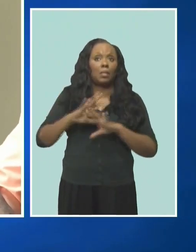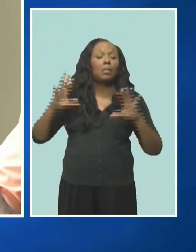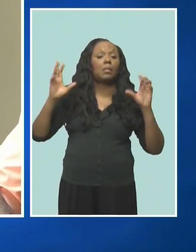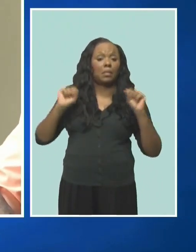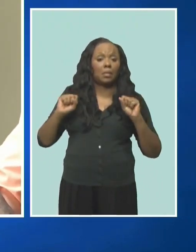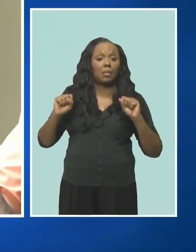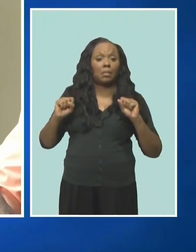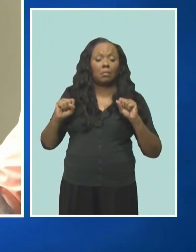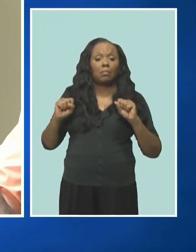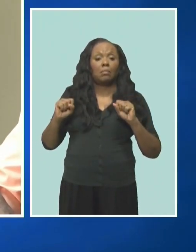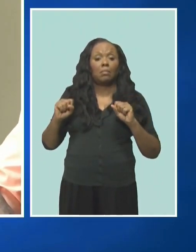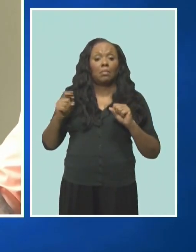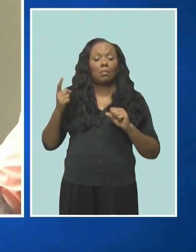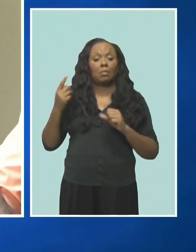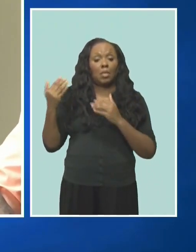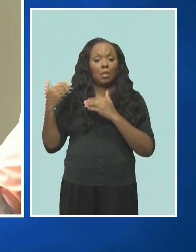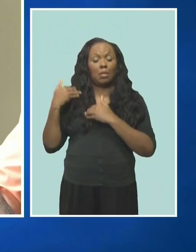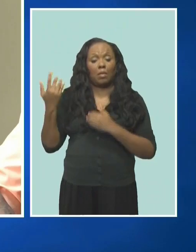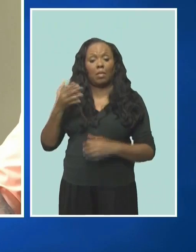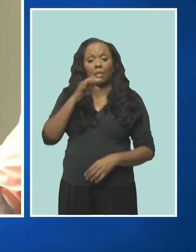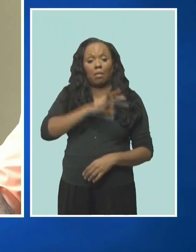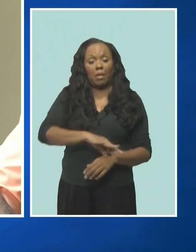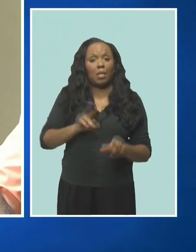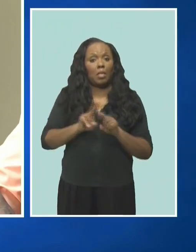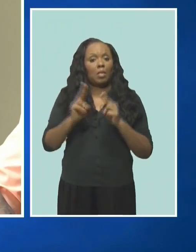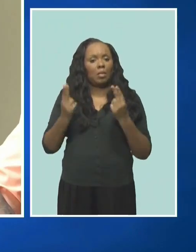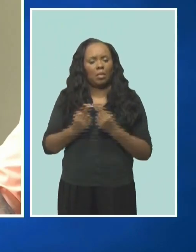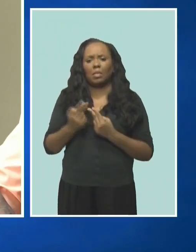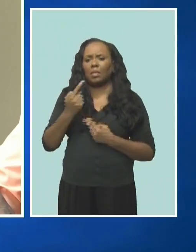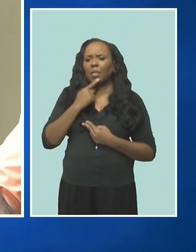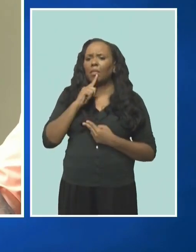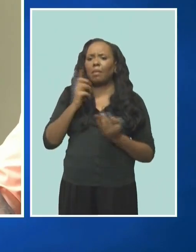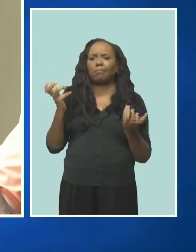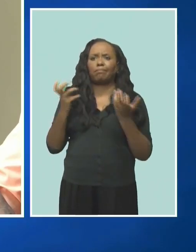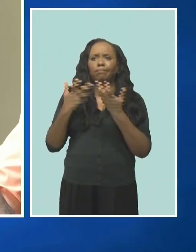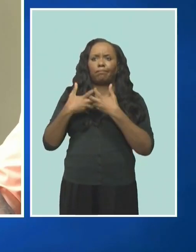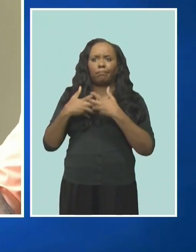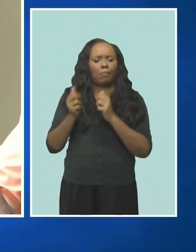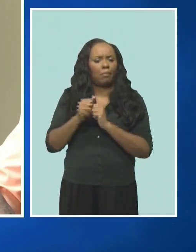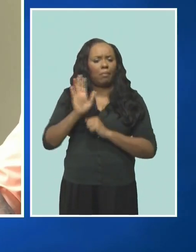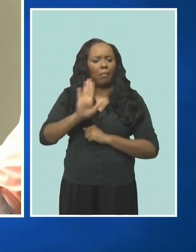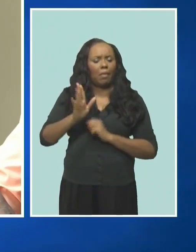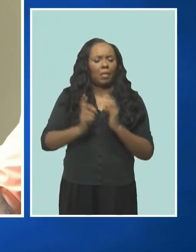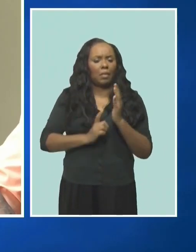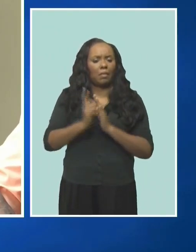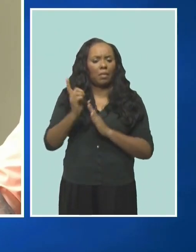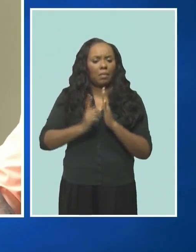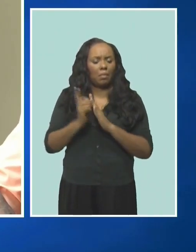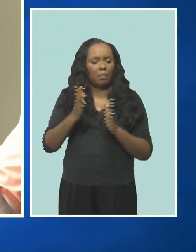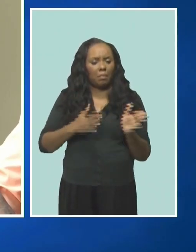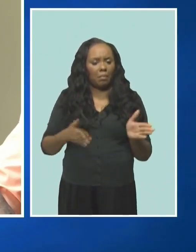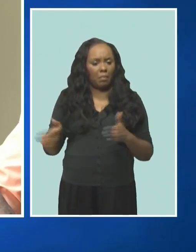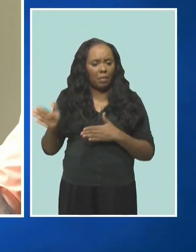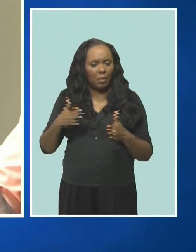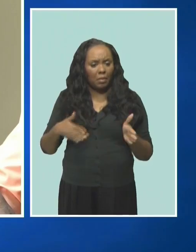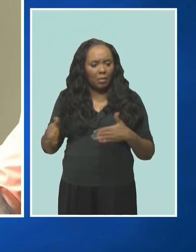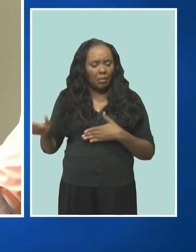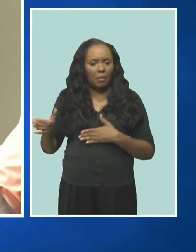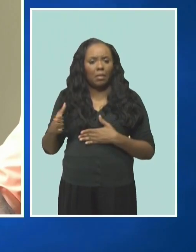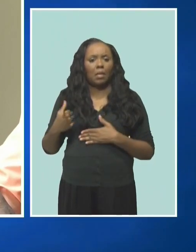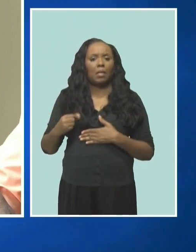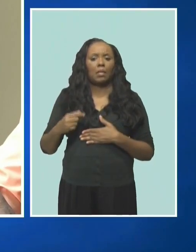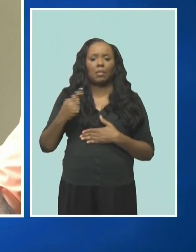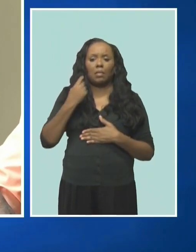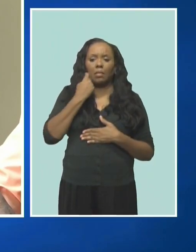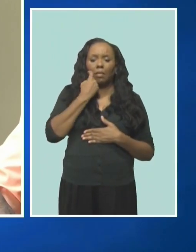League Limited, Kemar Cumberbatch, says it fits in well with their development plans and the digital platforms recently